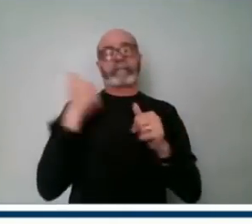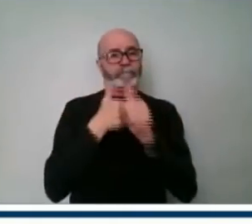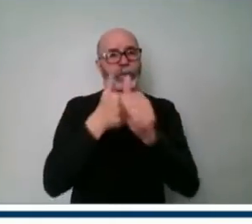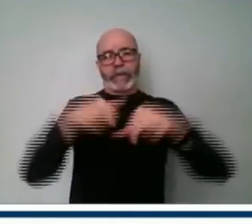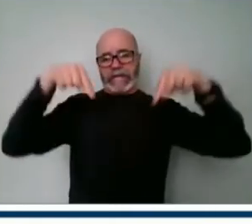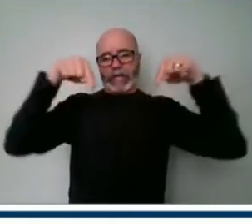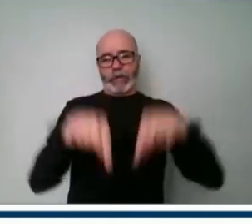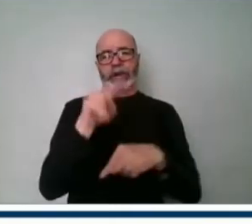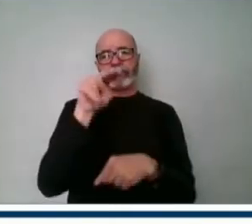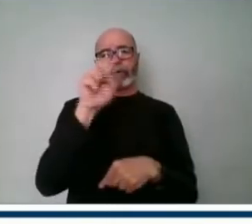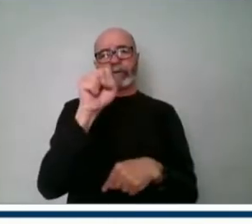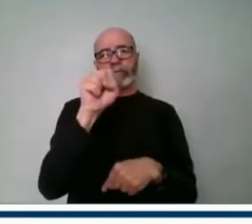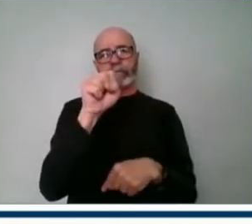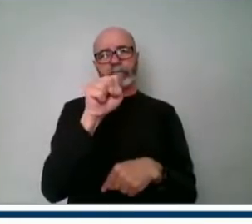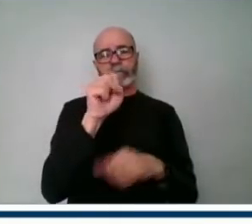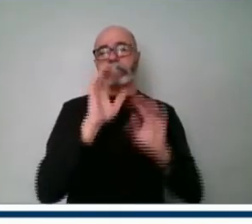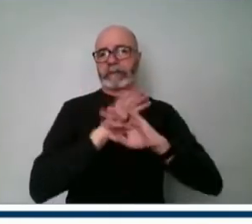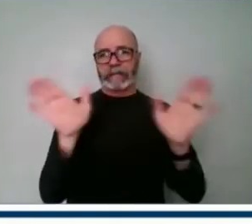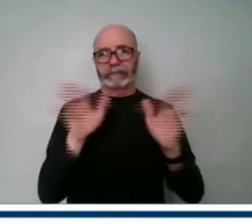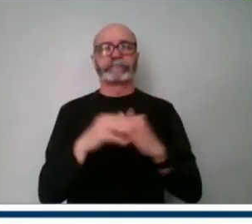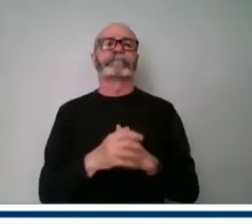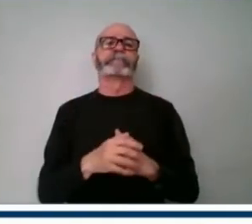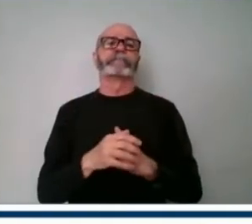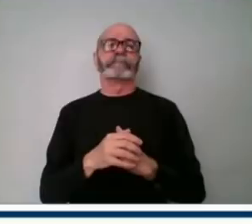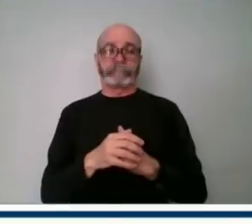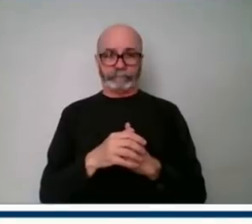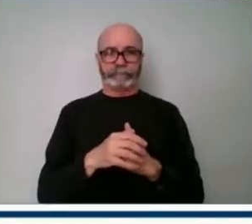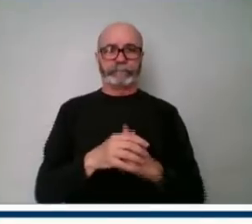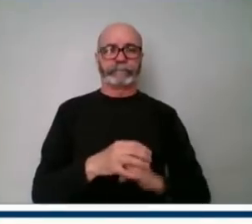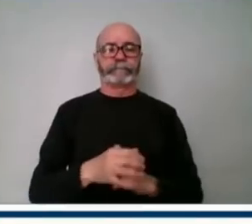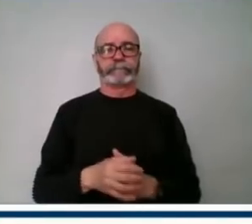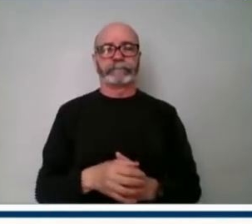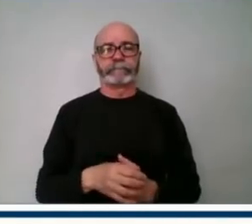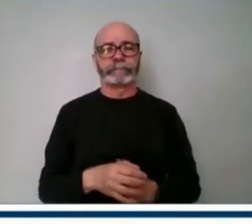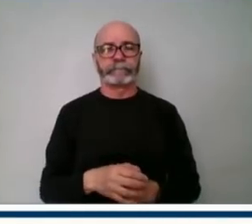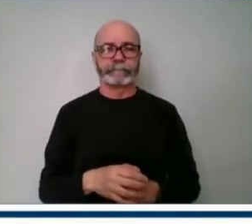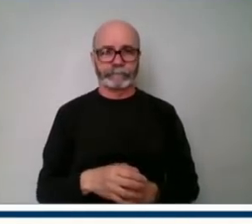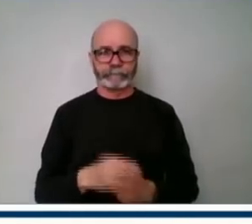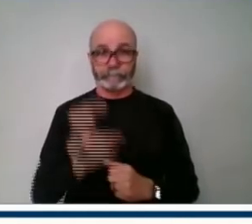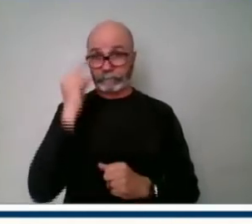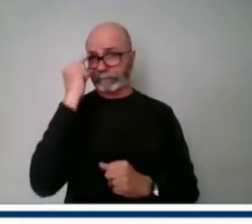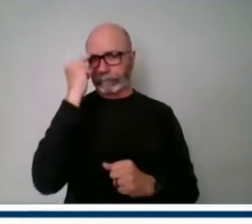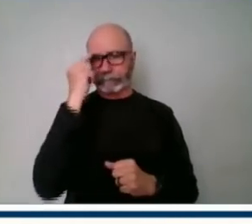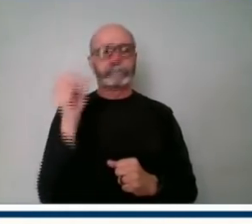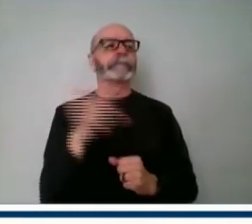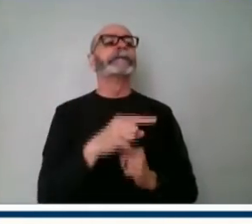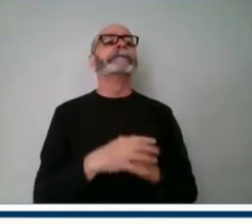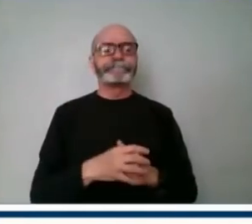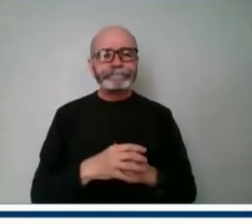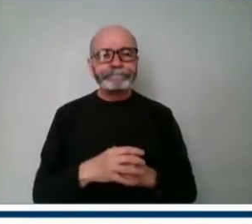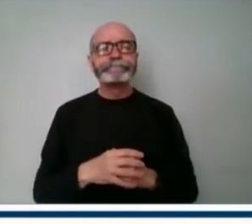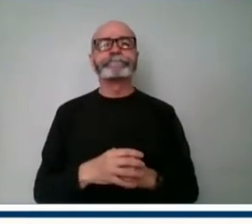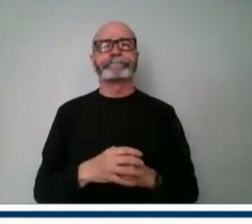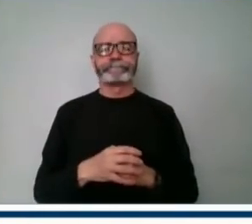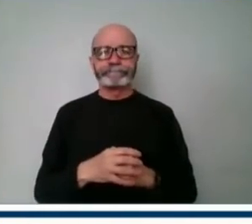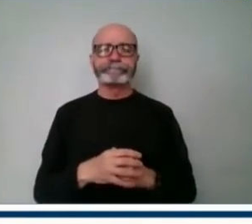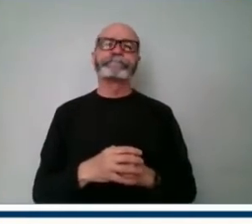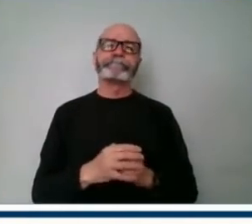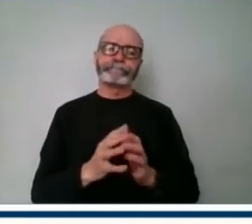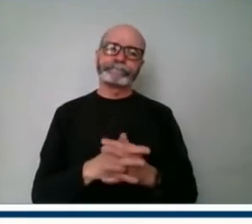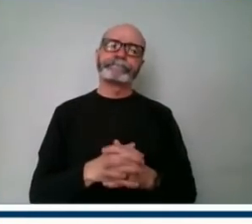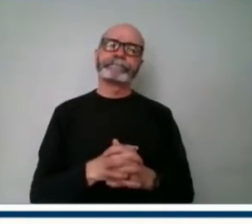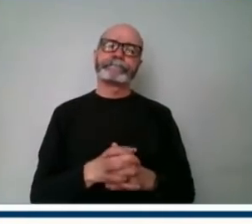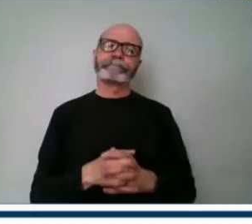place. Alicia, do you have a follow-up? Yeah, I'm just wondering if you have any details about maybe when we'll